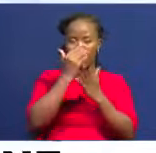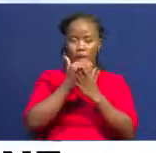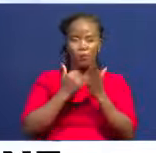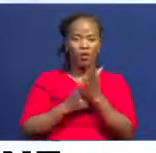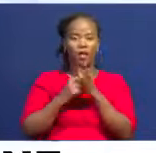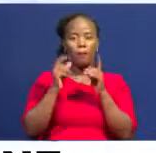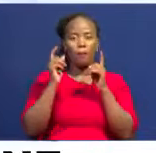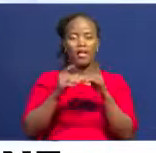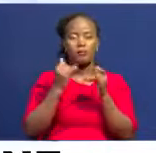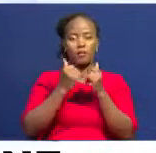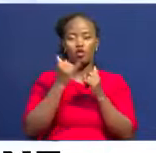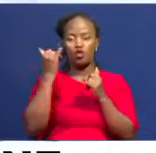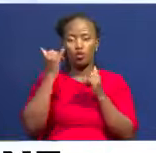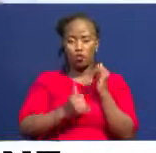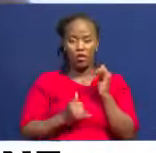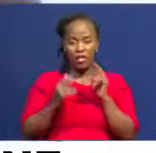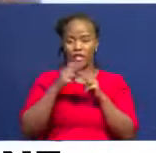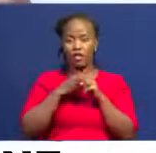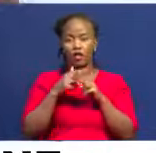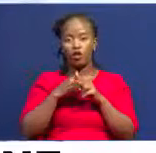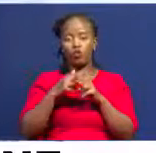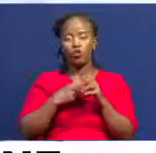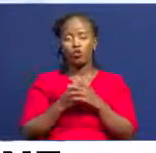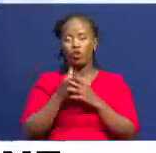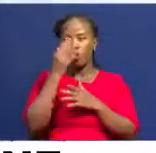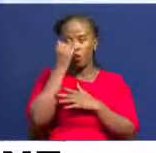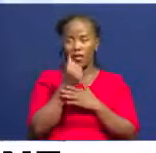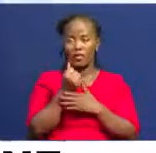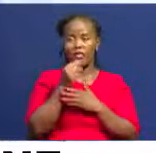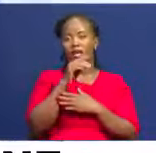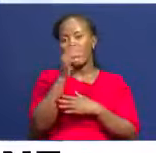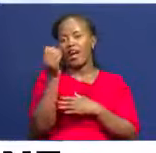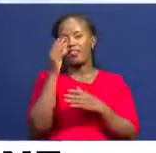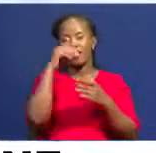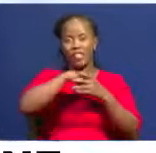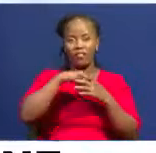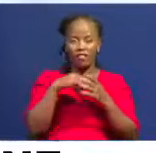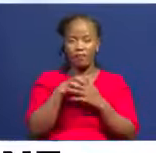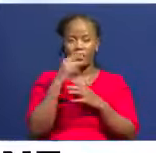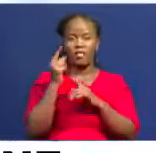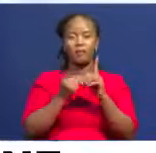to be concluded so that the horizontal